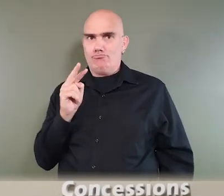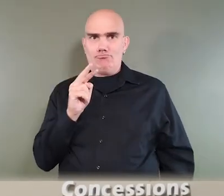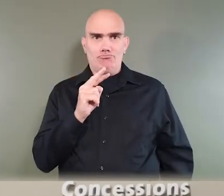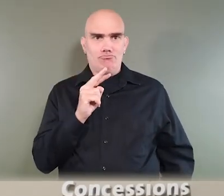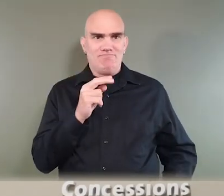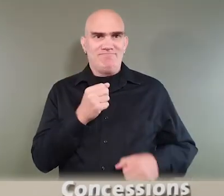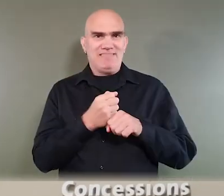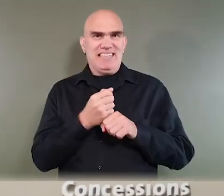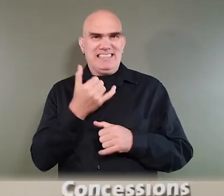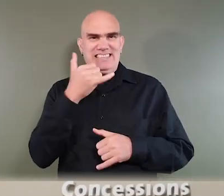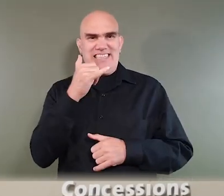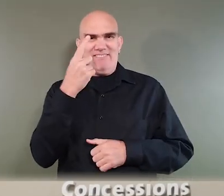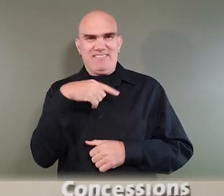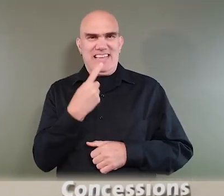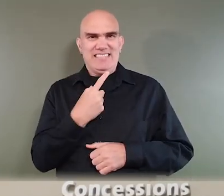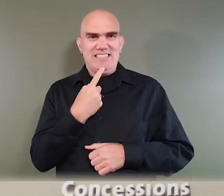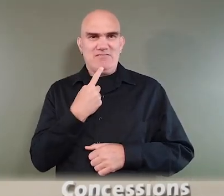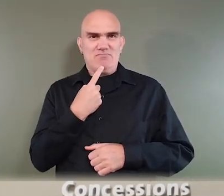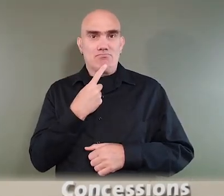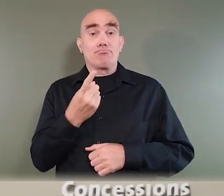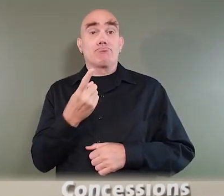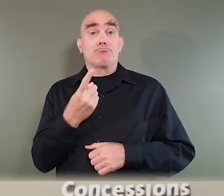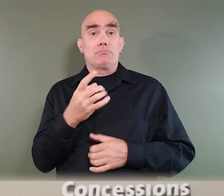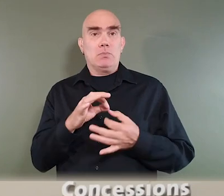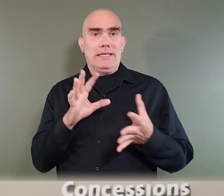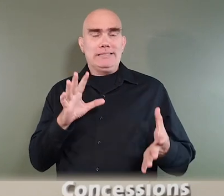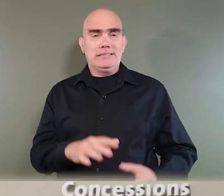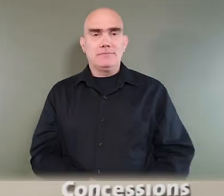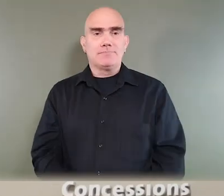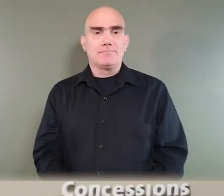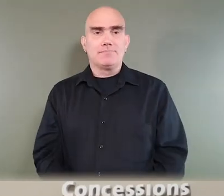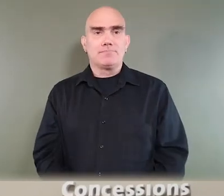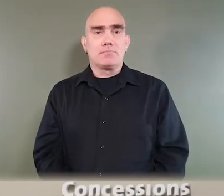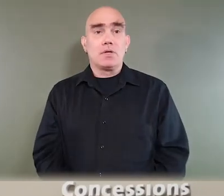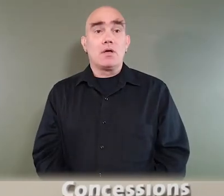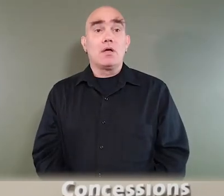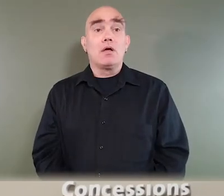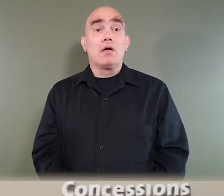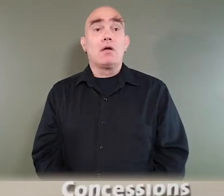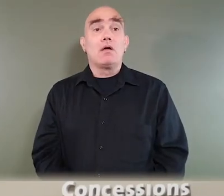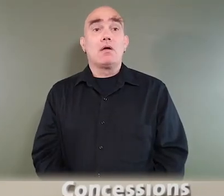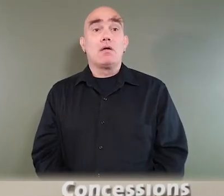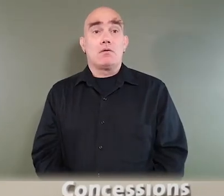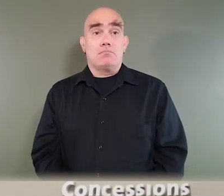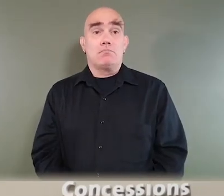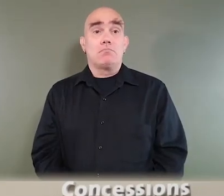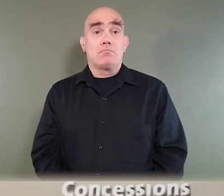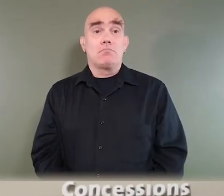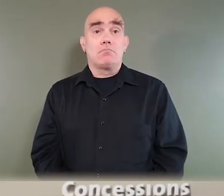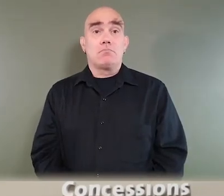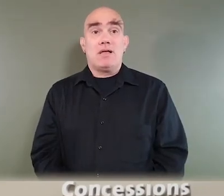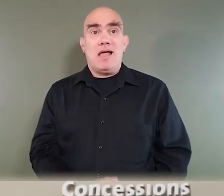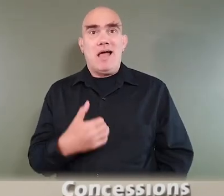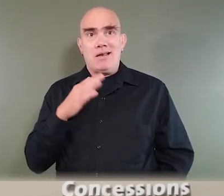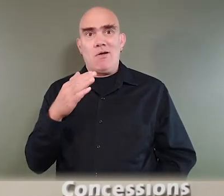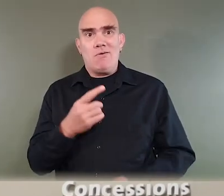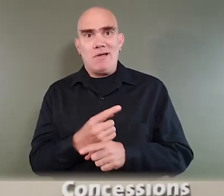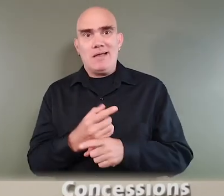and then release your chin. Lift your... I know, right? Thank you.